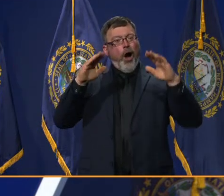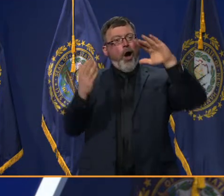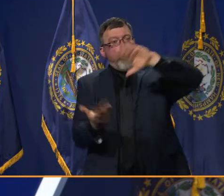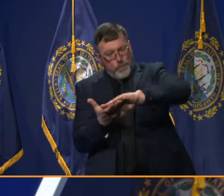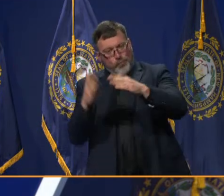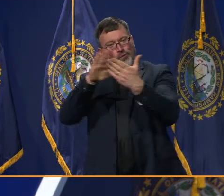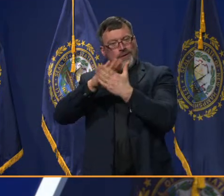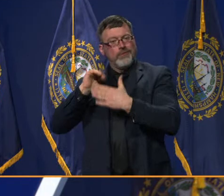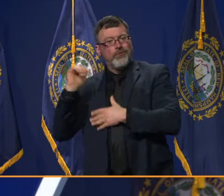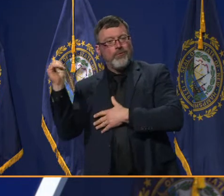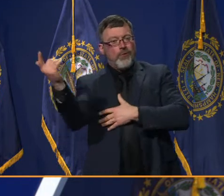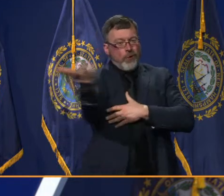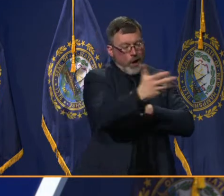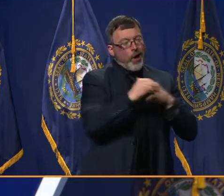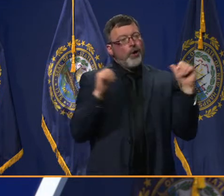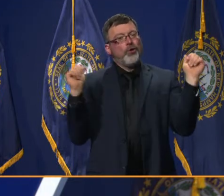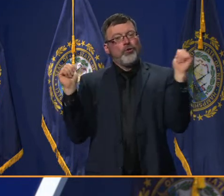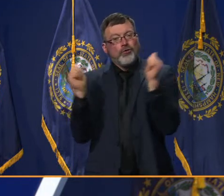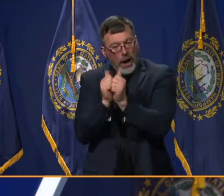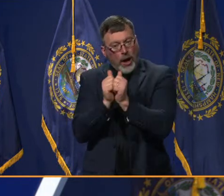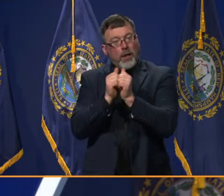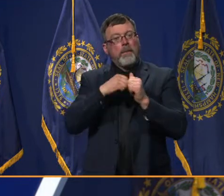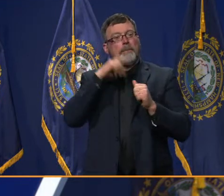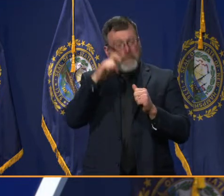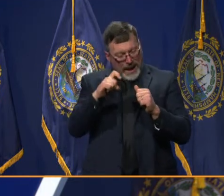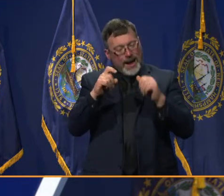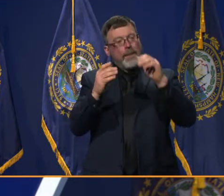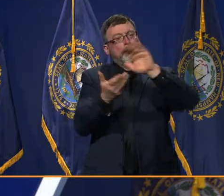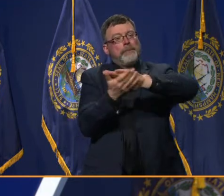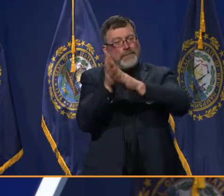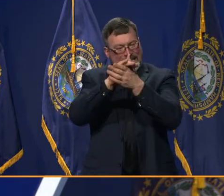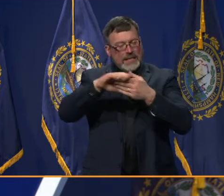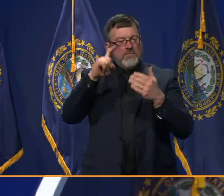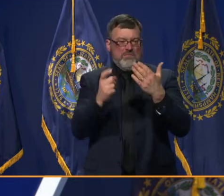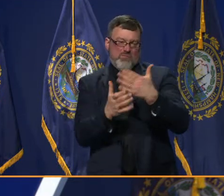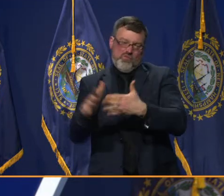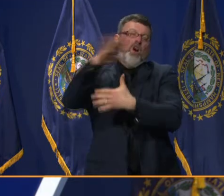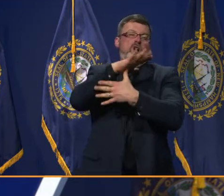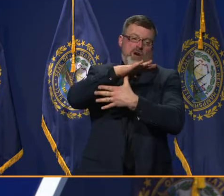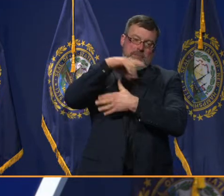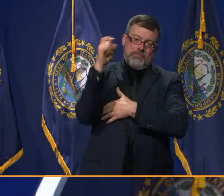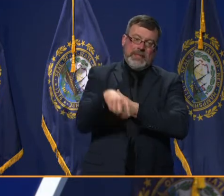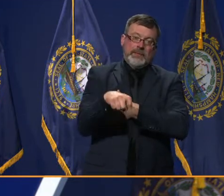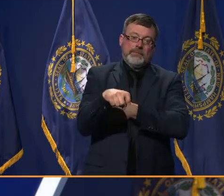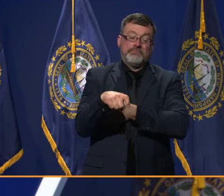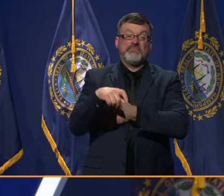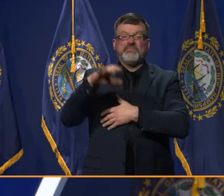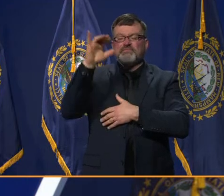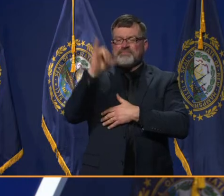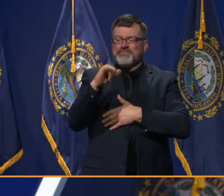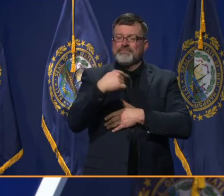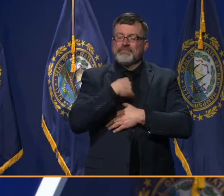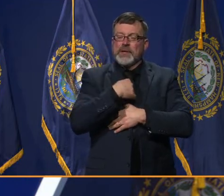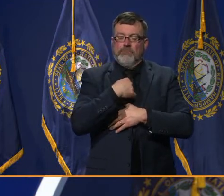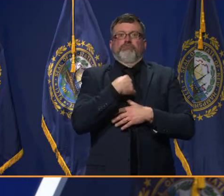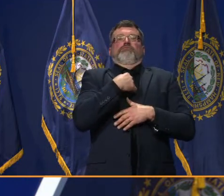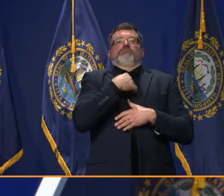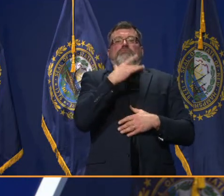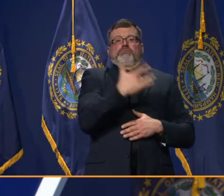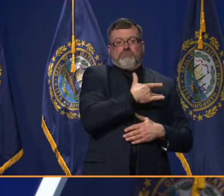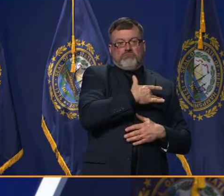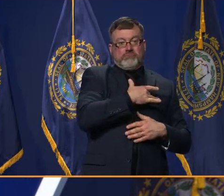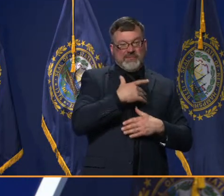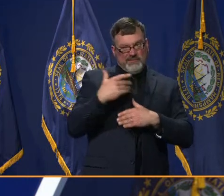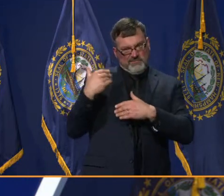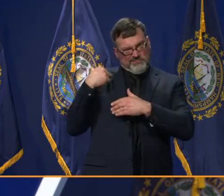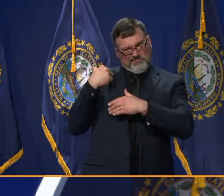a priority. This all hit home with me early on in the COVID crisis. I visited a school. It